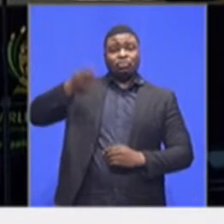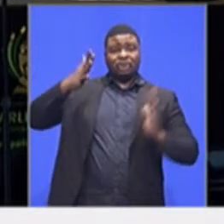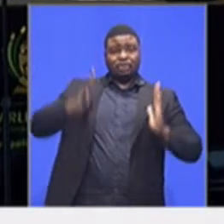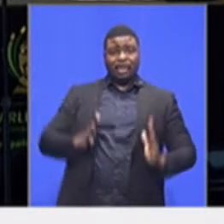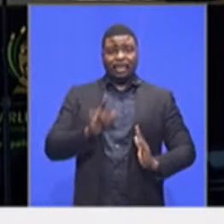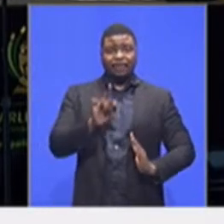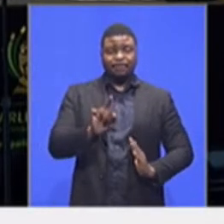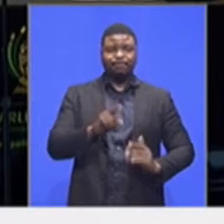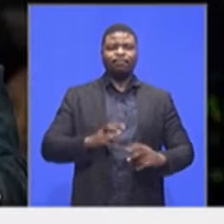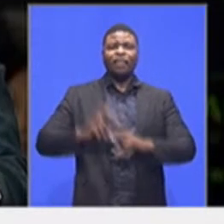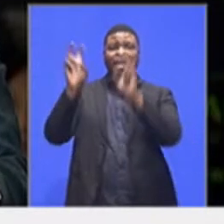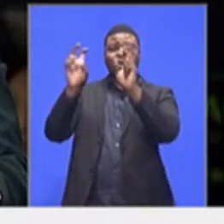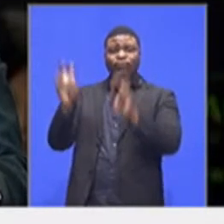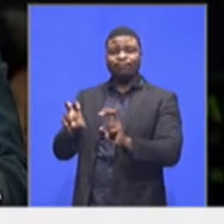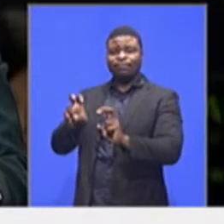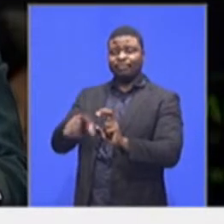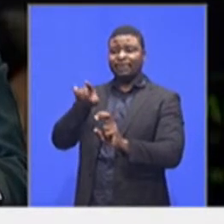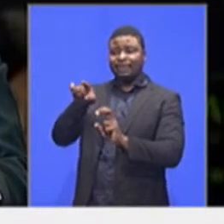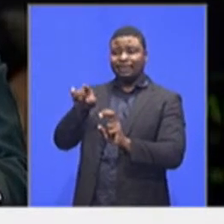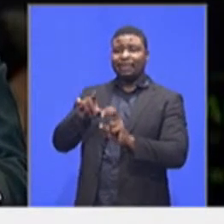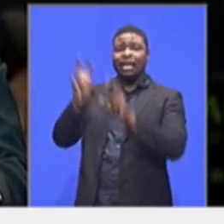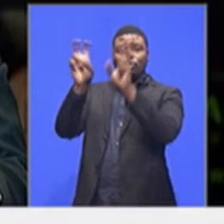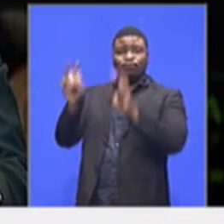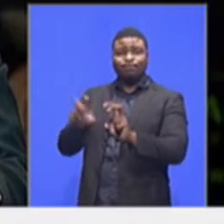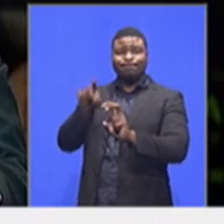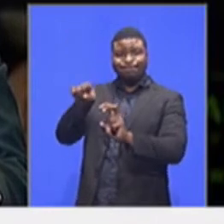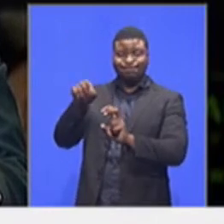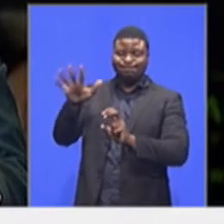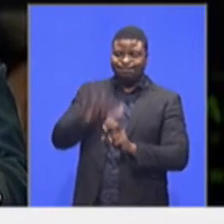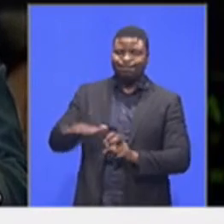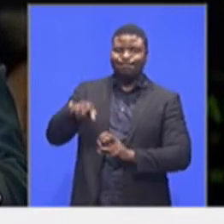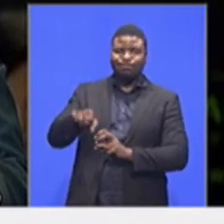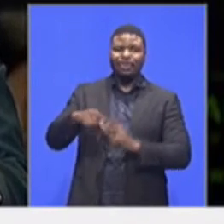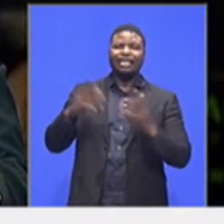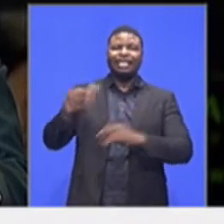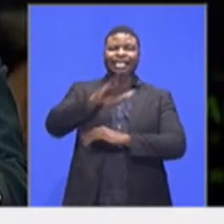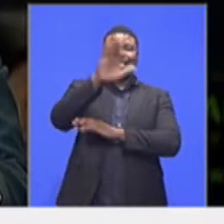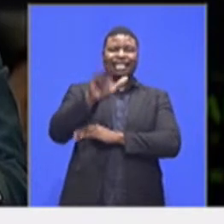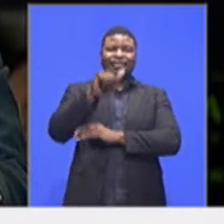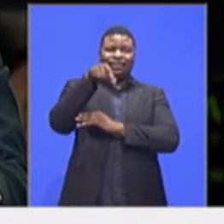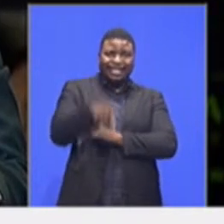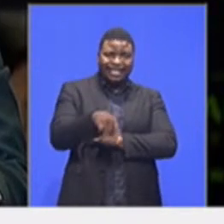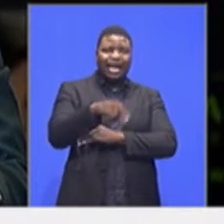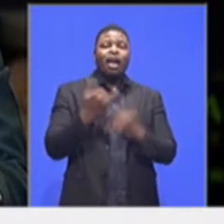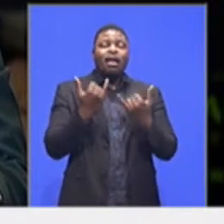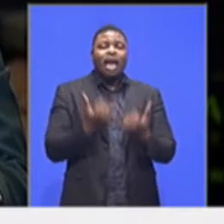electricity sector here at home and globally is undergoing a rapid